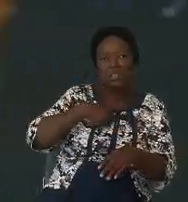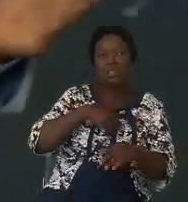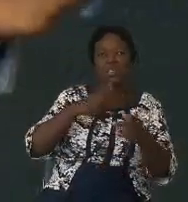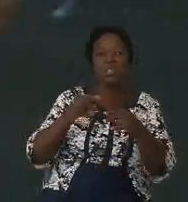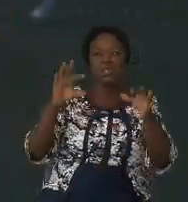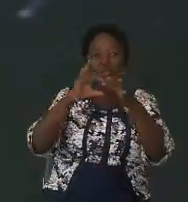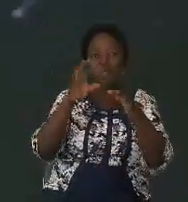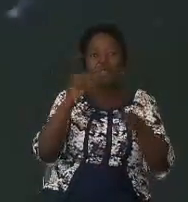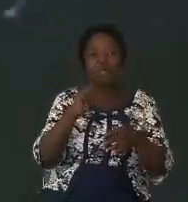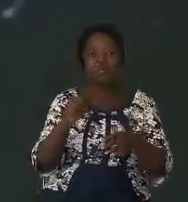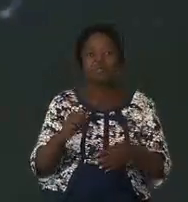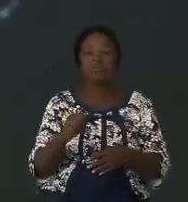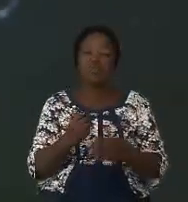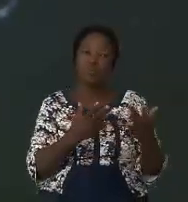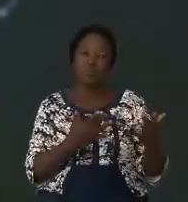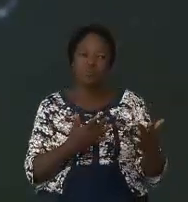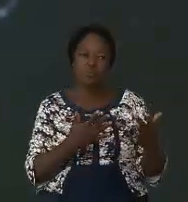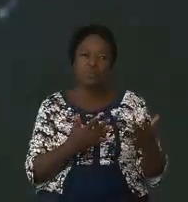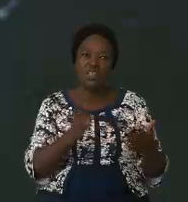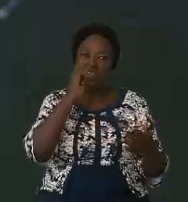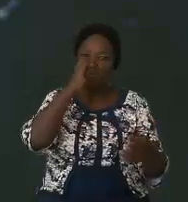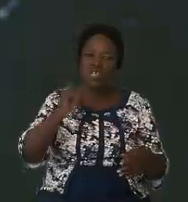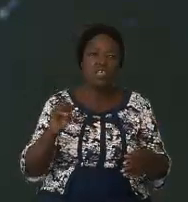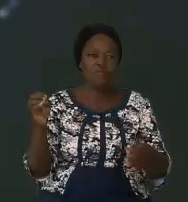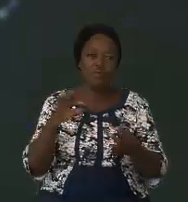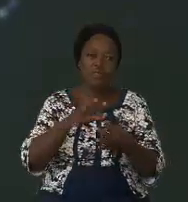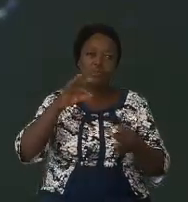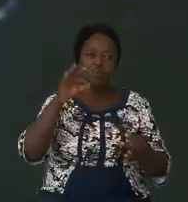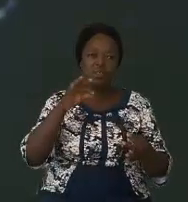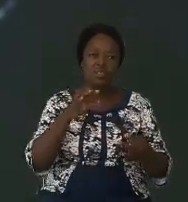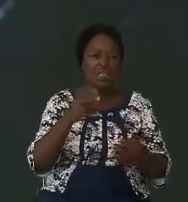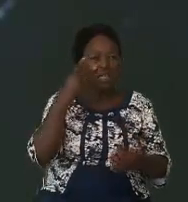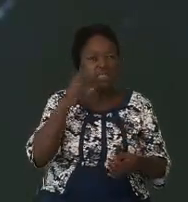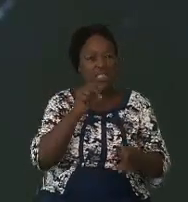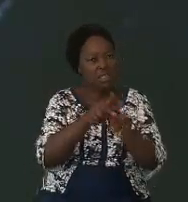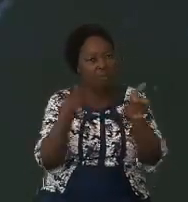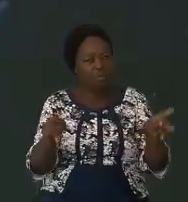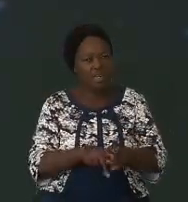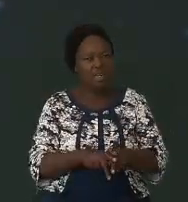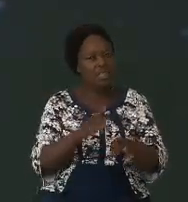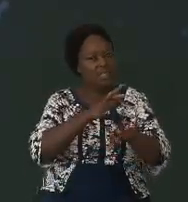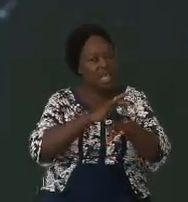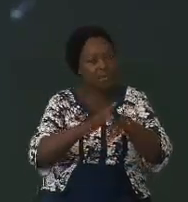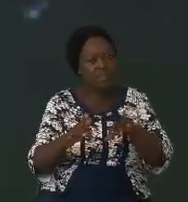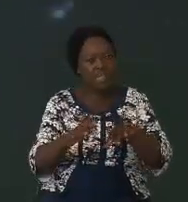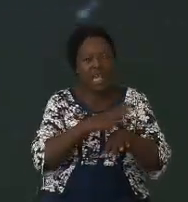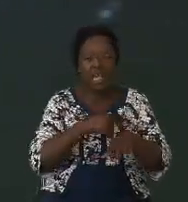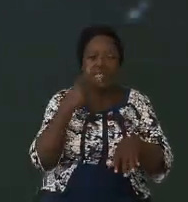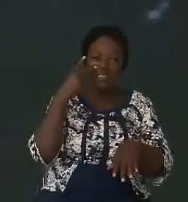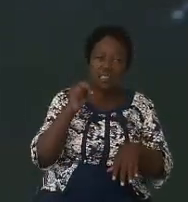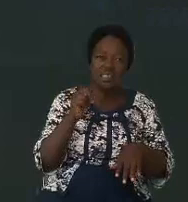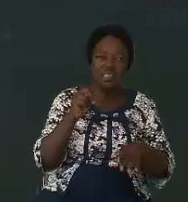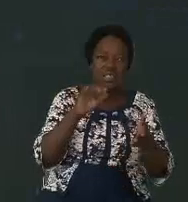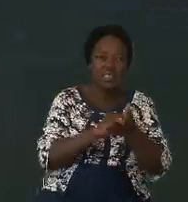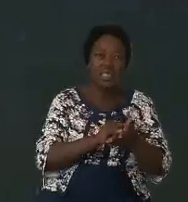And then they joined him. Hold on. Evil spirit, seeing a